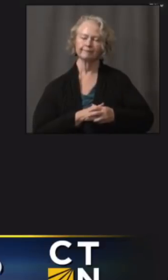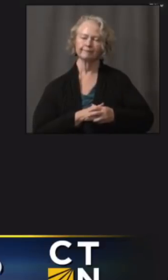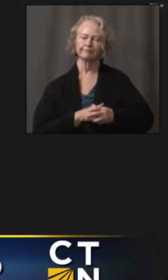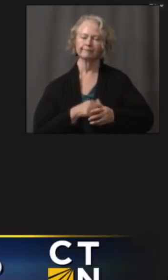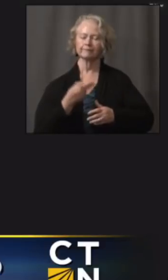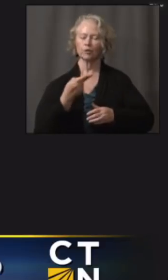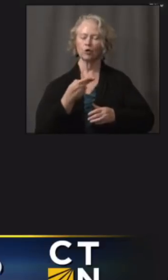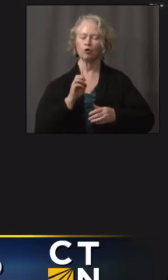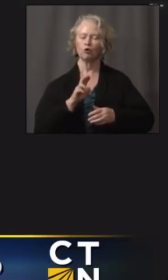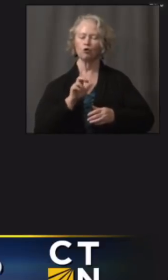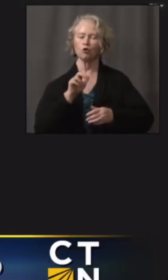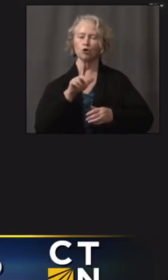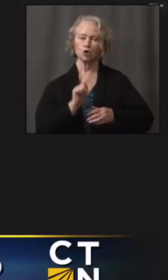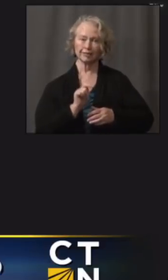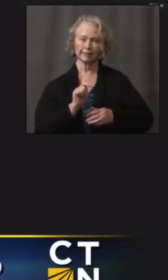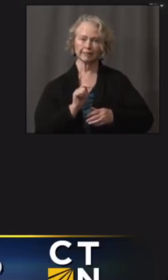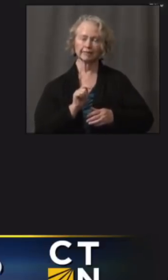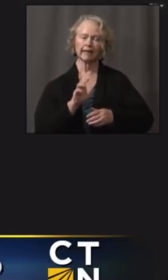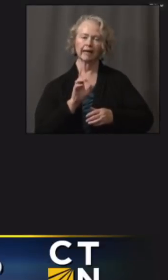Hearst, Connecticut Media.